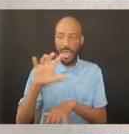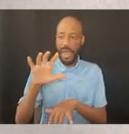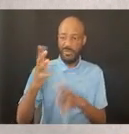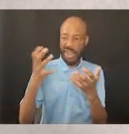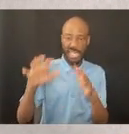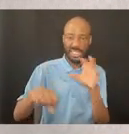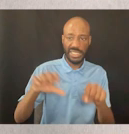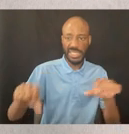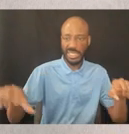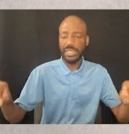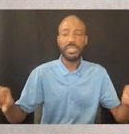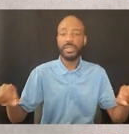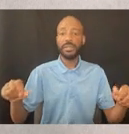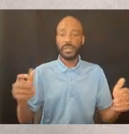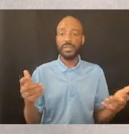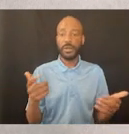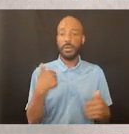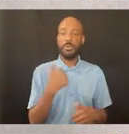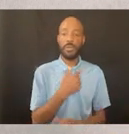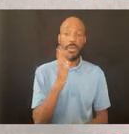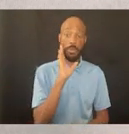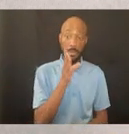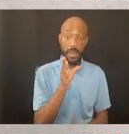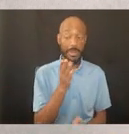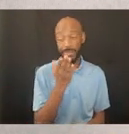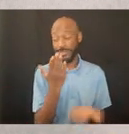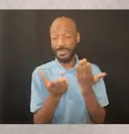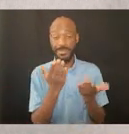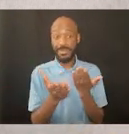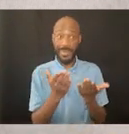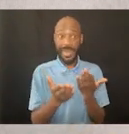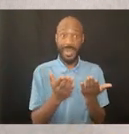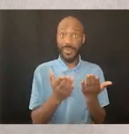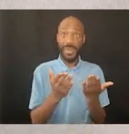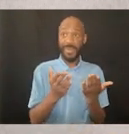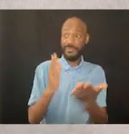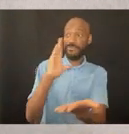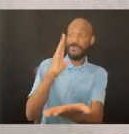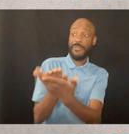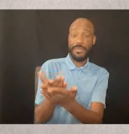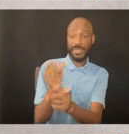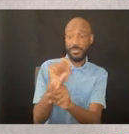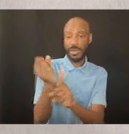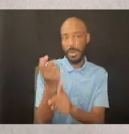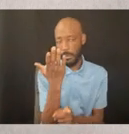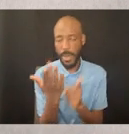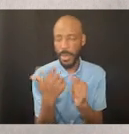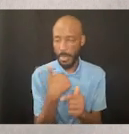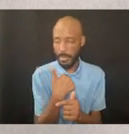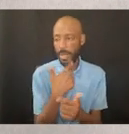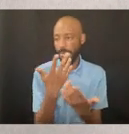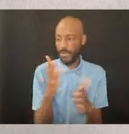we will eventually end up in the situation where I know I may not be alive when it happens,